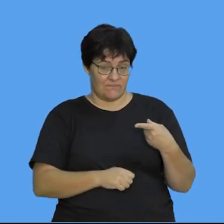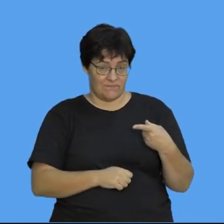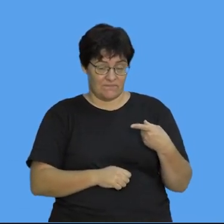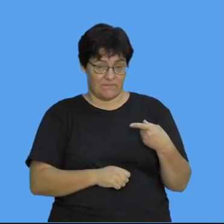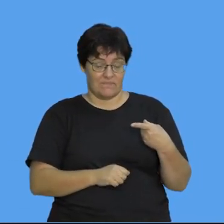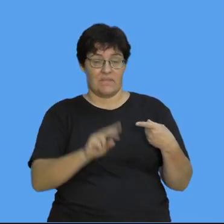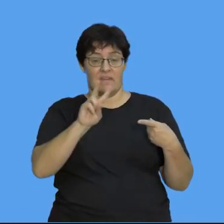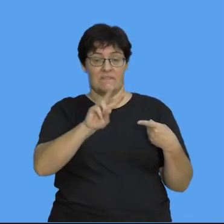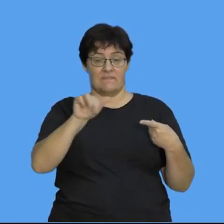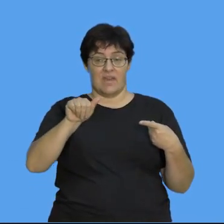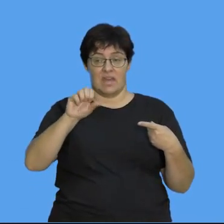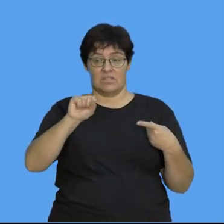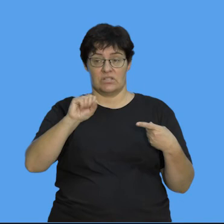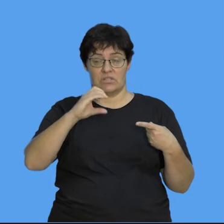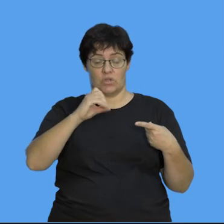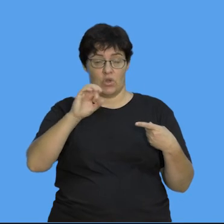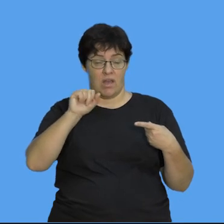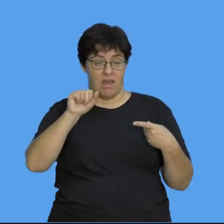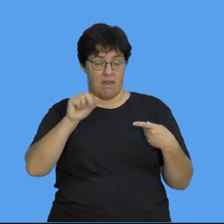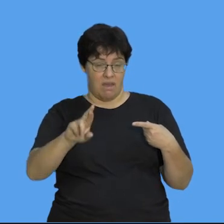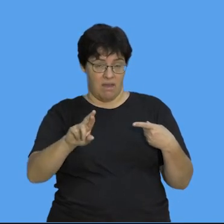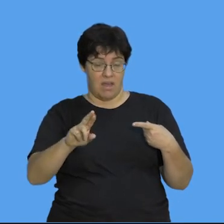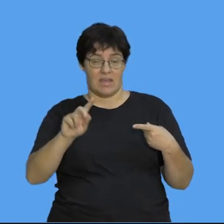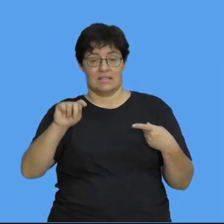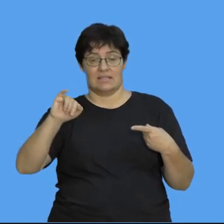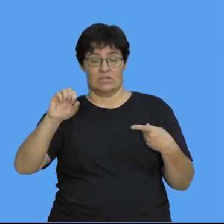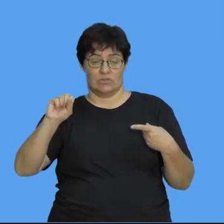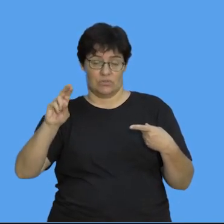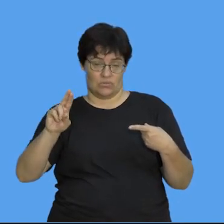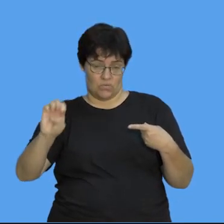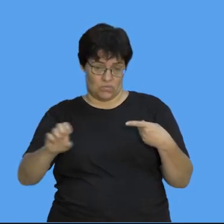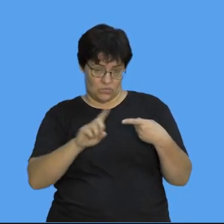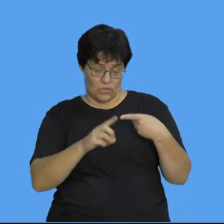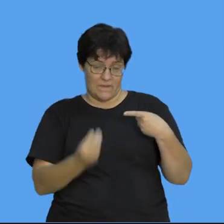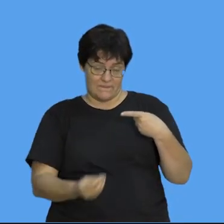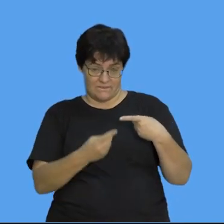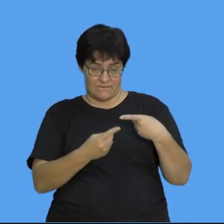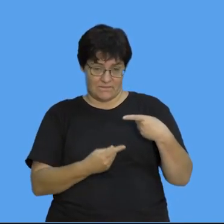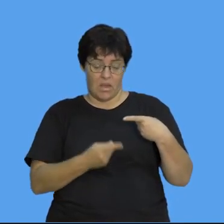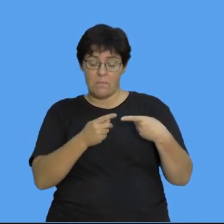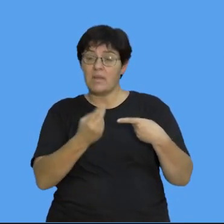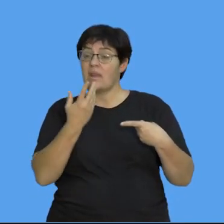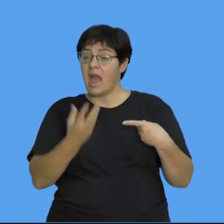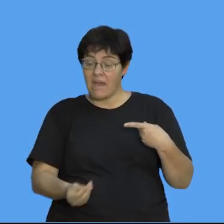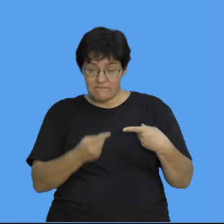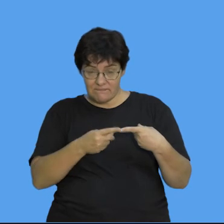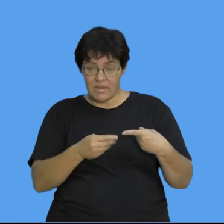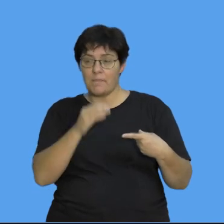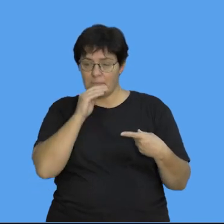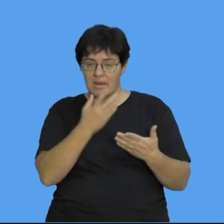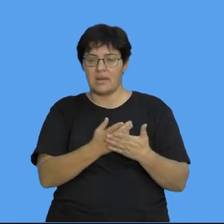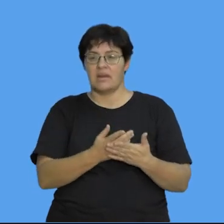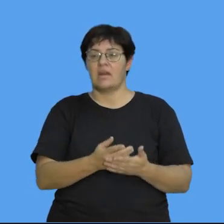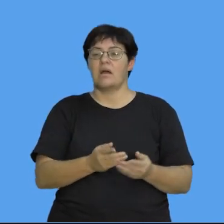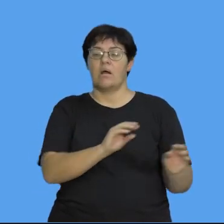has vascular tissue. If it has vascular tissue, what can it do? It